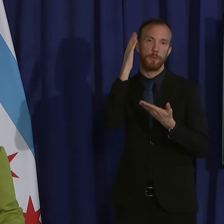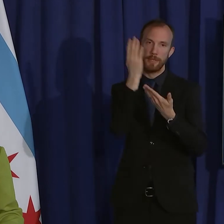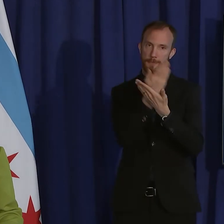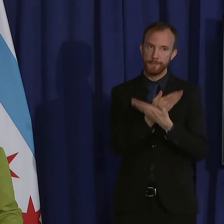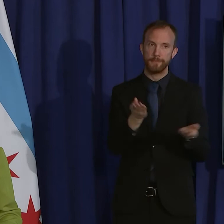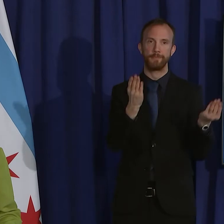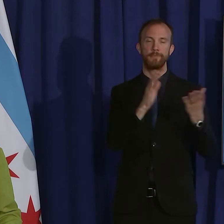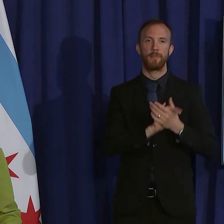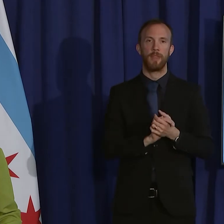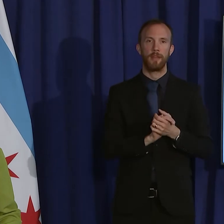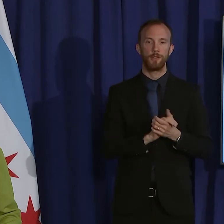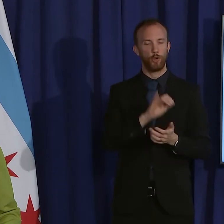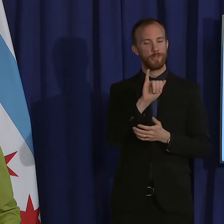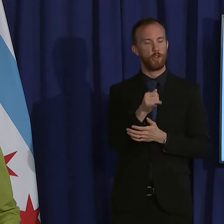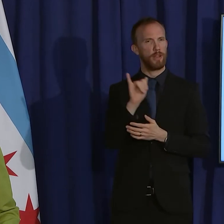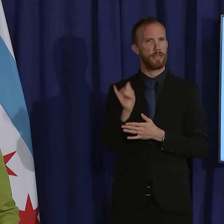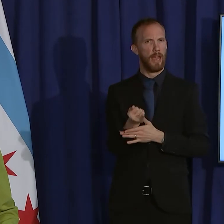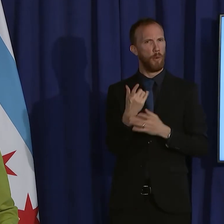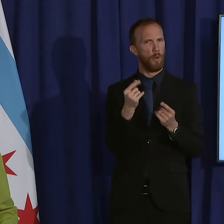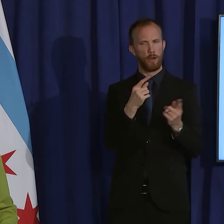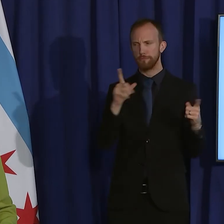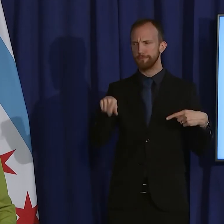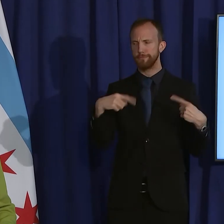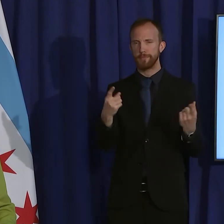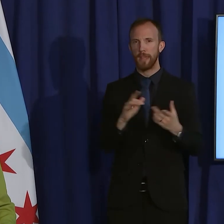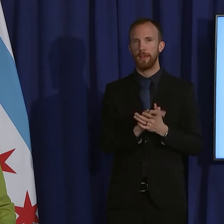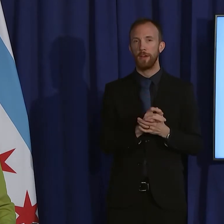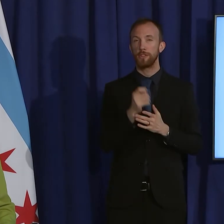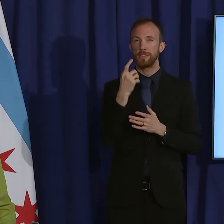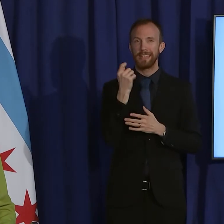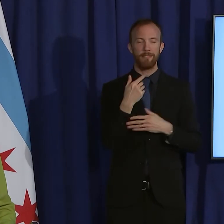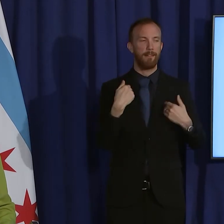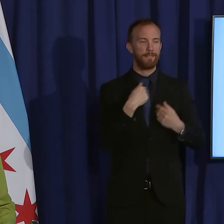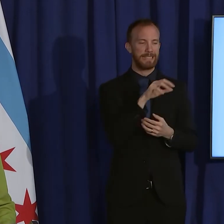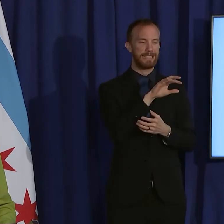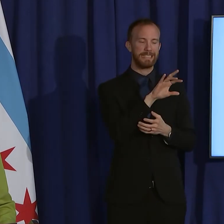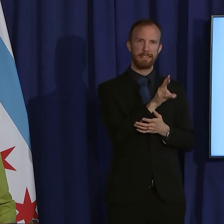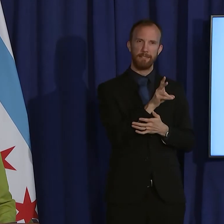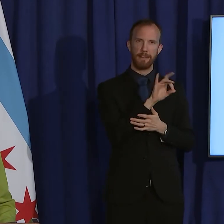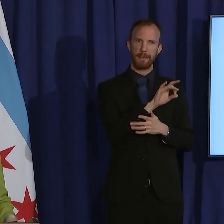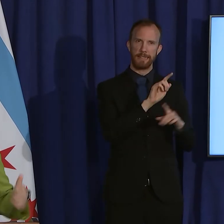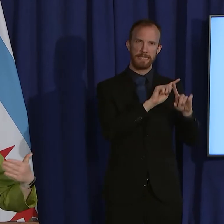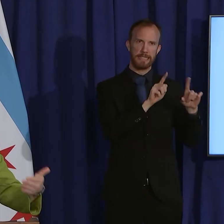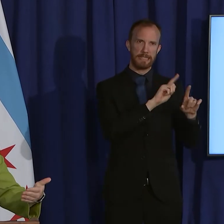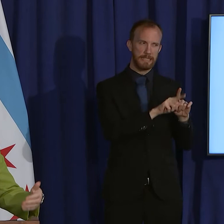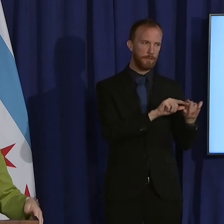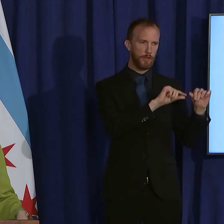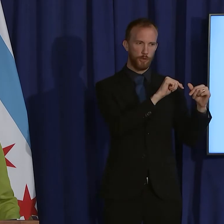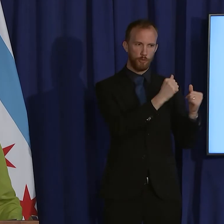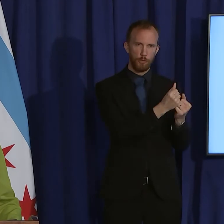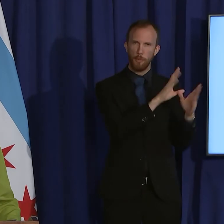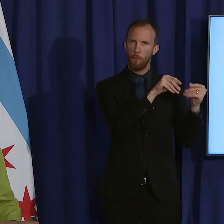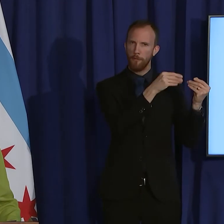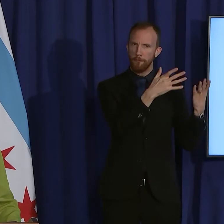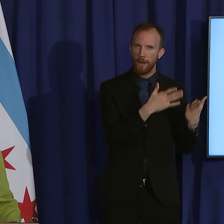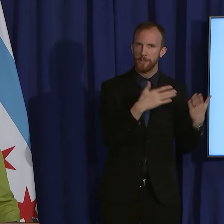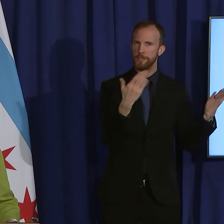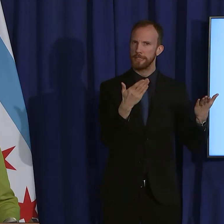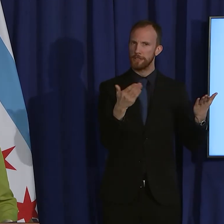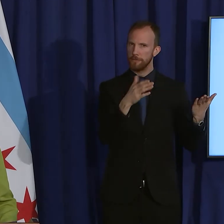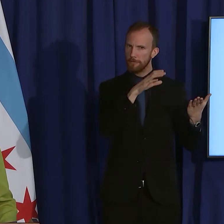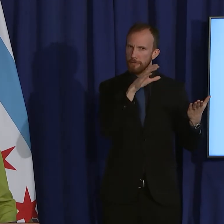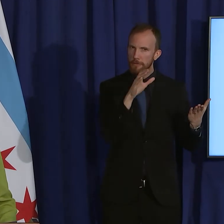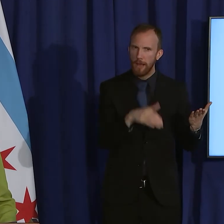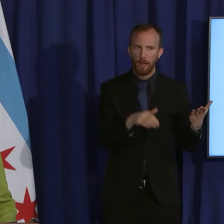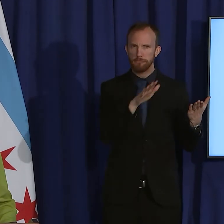used to date here in Chicago, we have 78 providers in the city of Chicago outside of city of Chicago operations